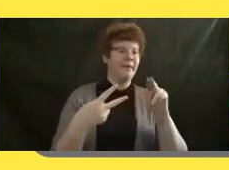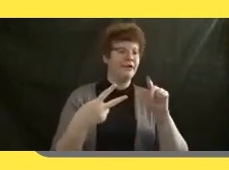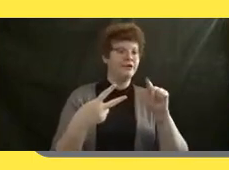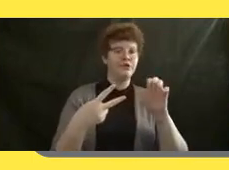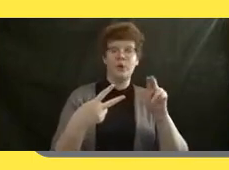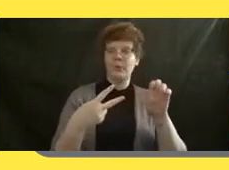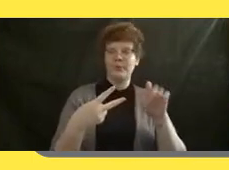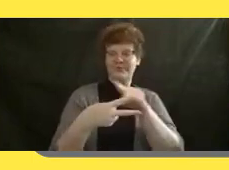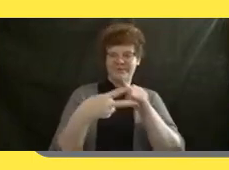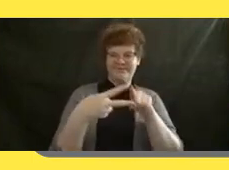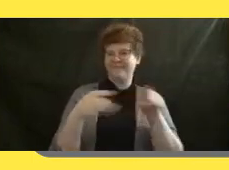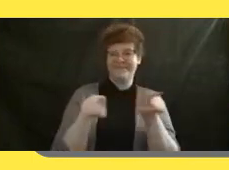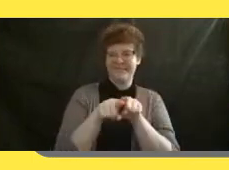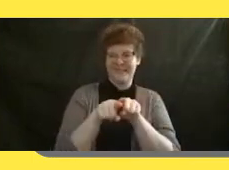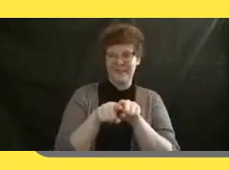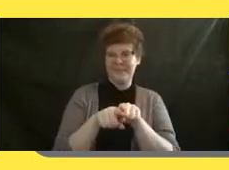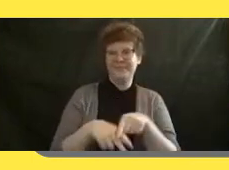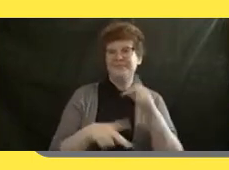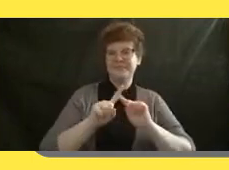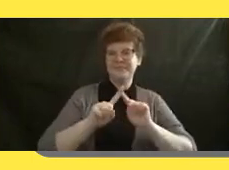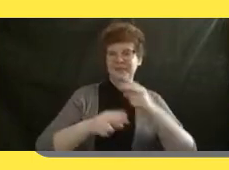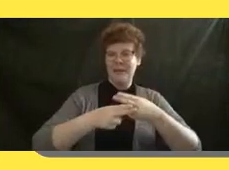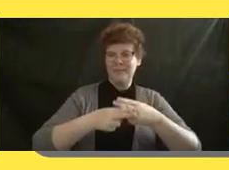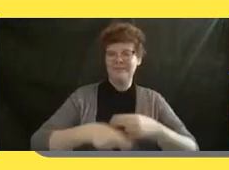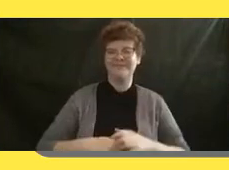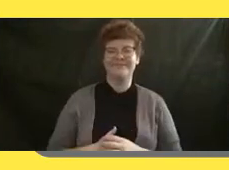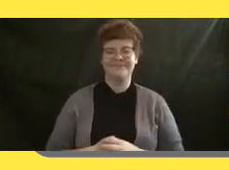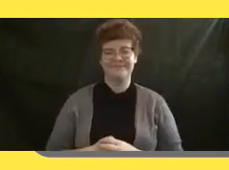And it's giving you the option later on if you need to